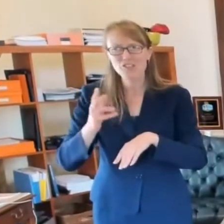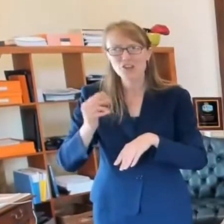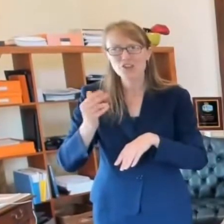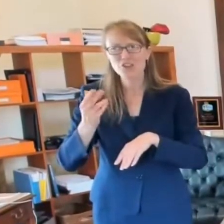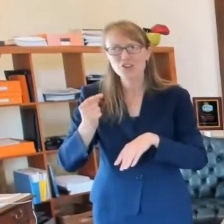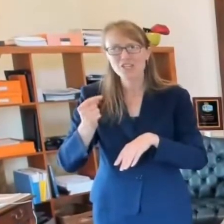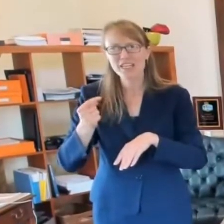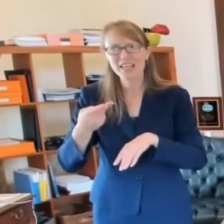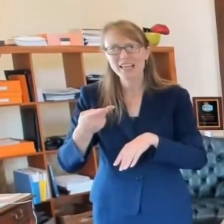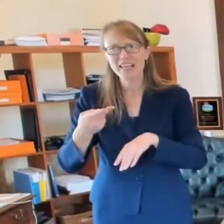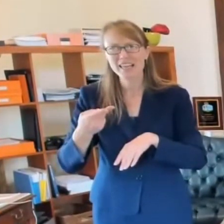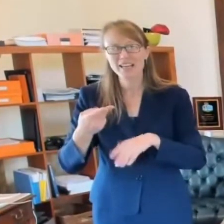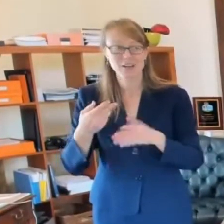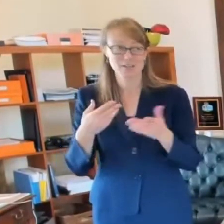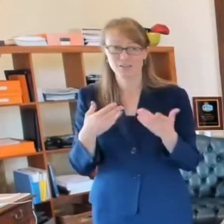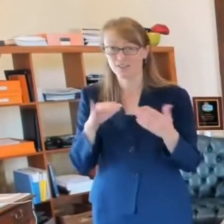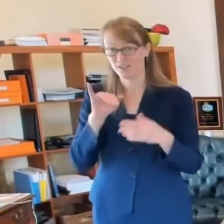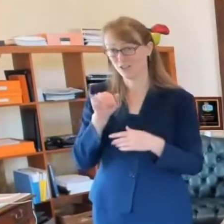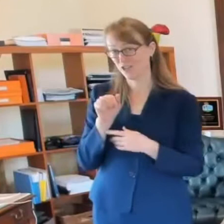I'm thinking it's,